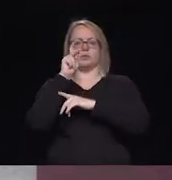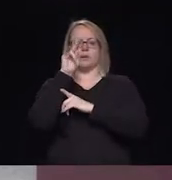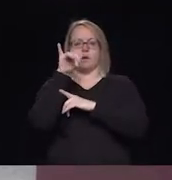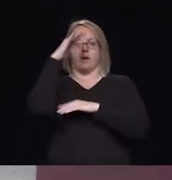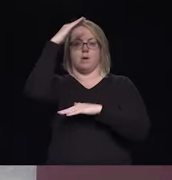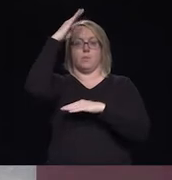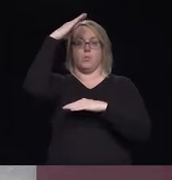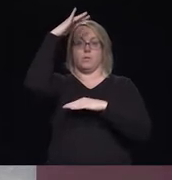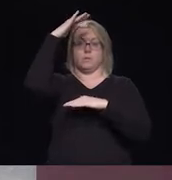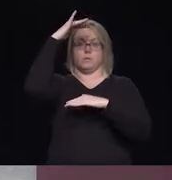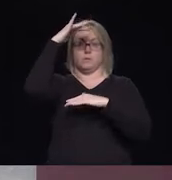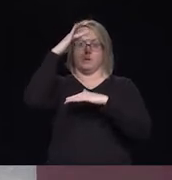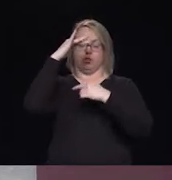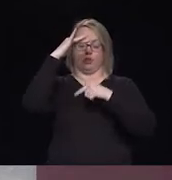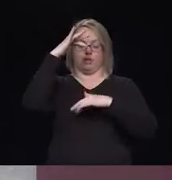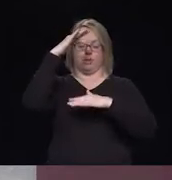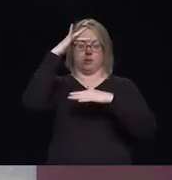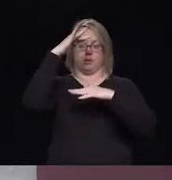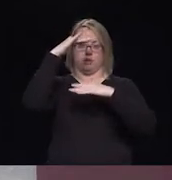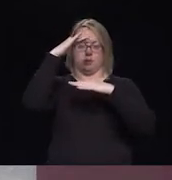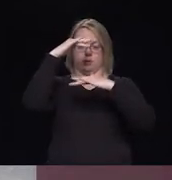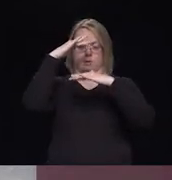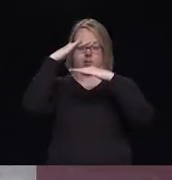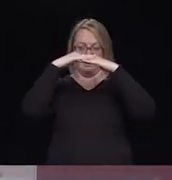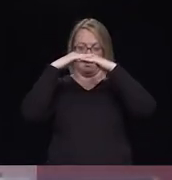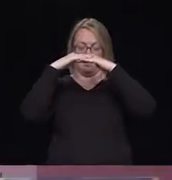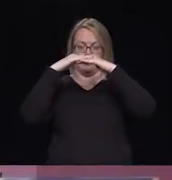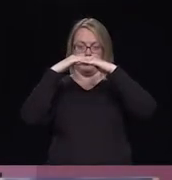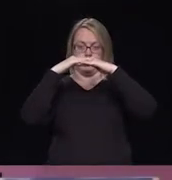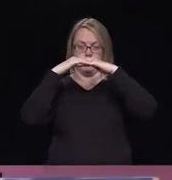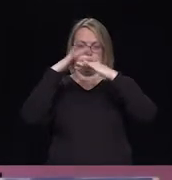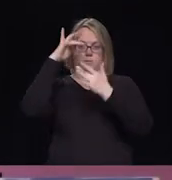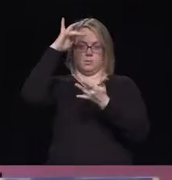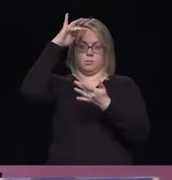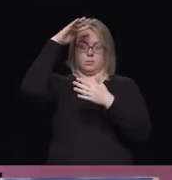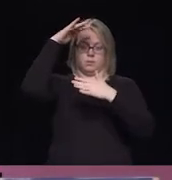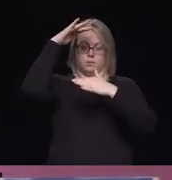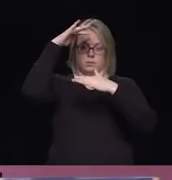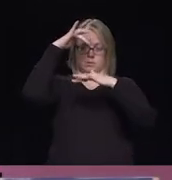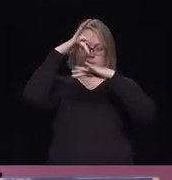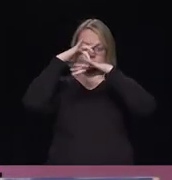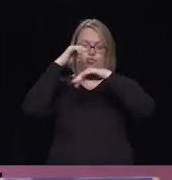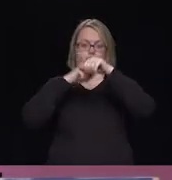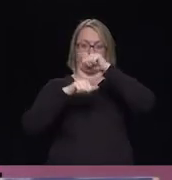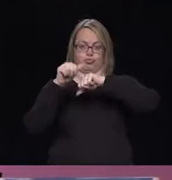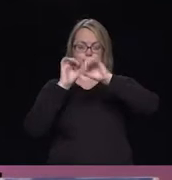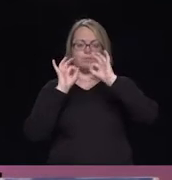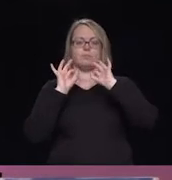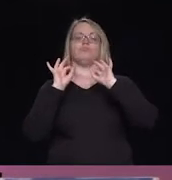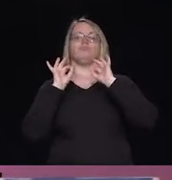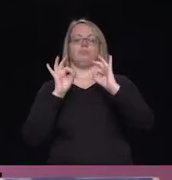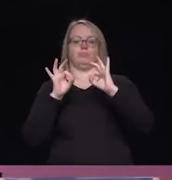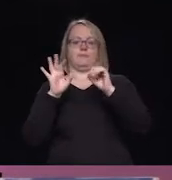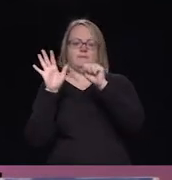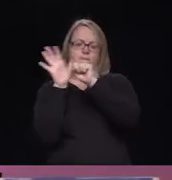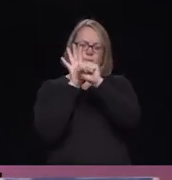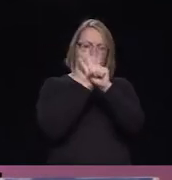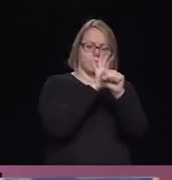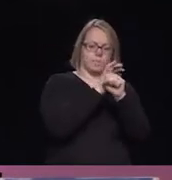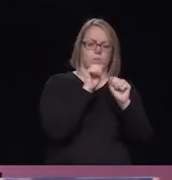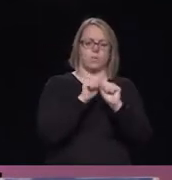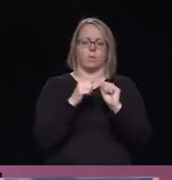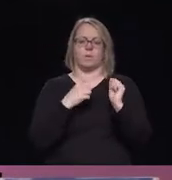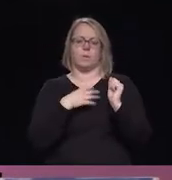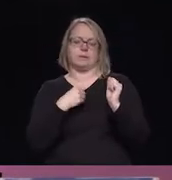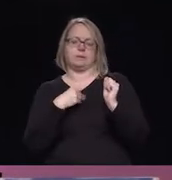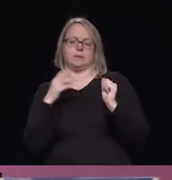sky and the water meet with some white. You can use the wide side of your brush or turn